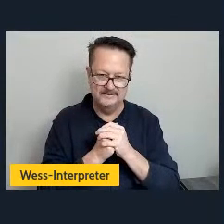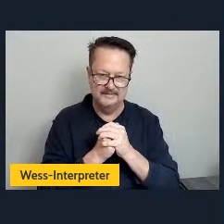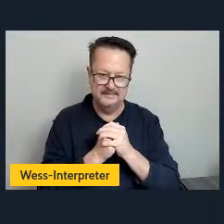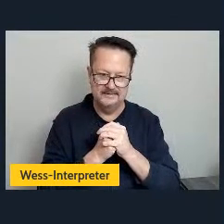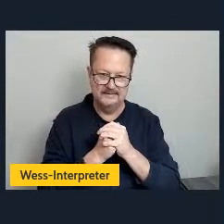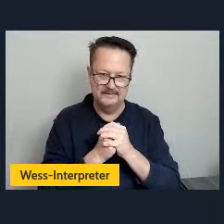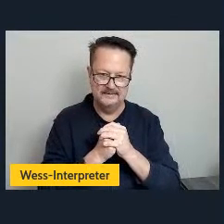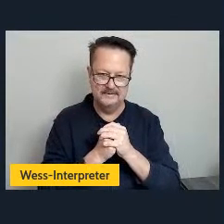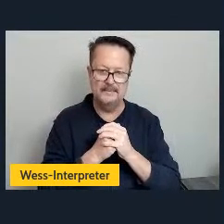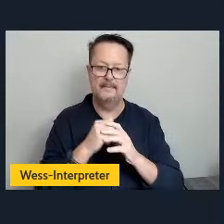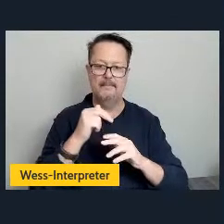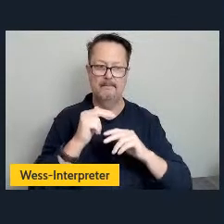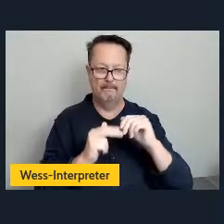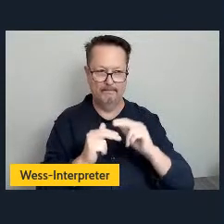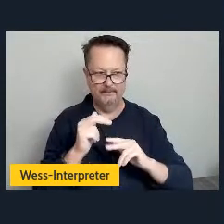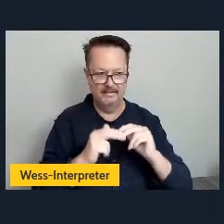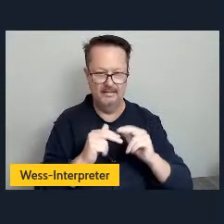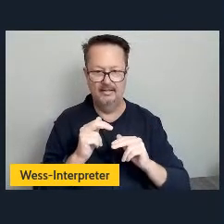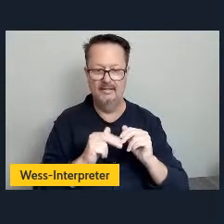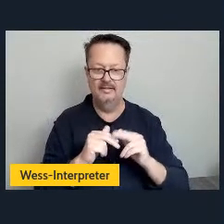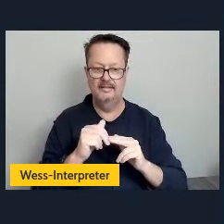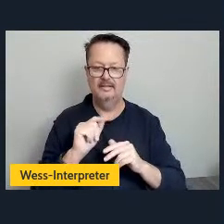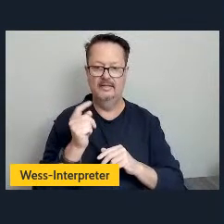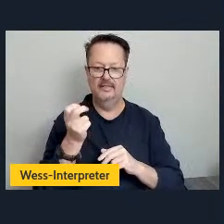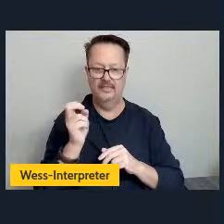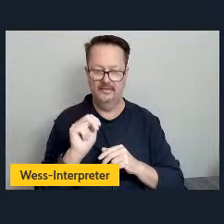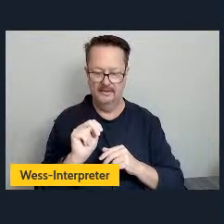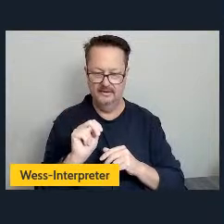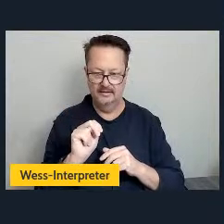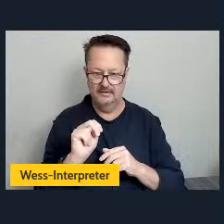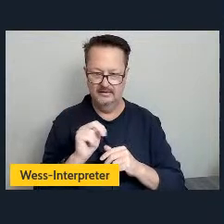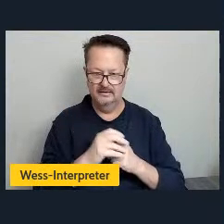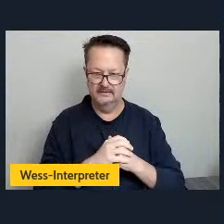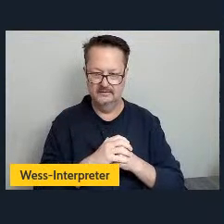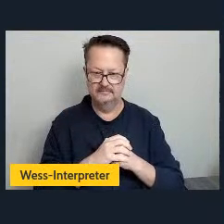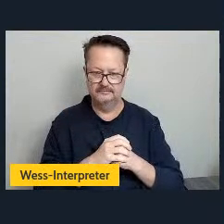build this thing and then